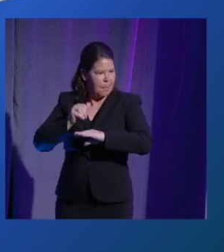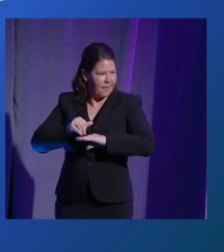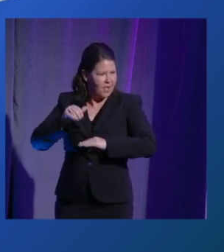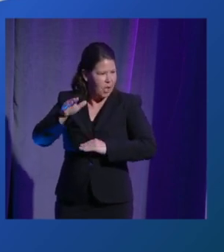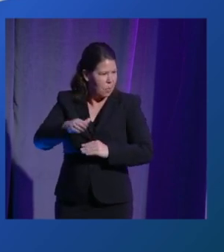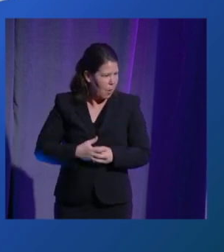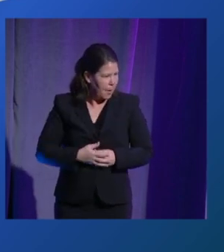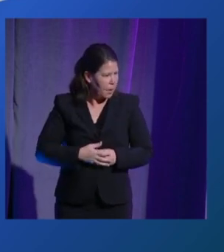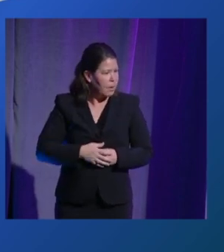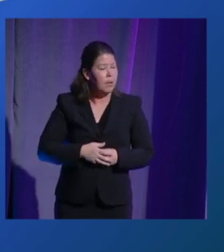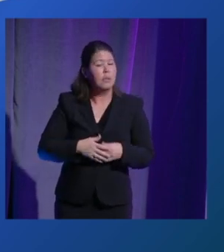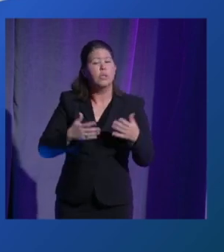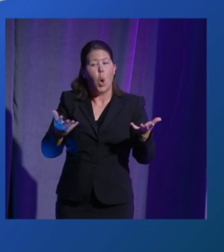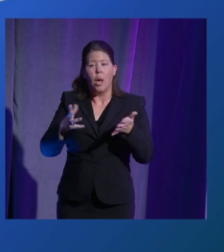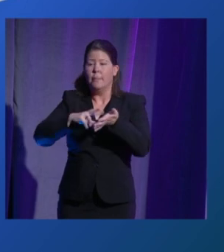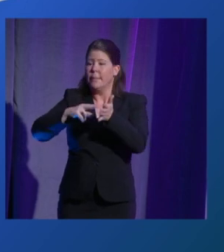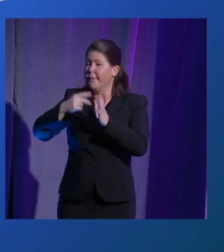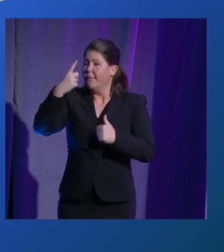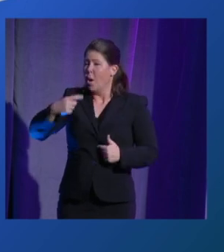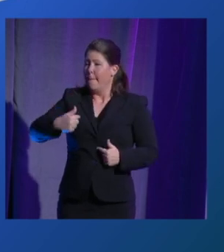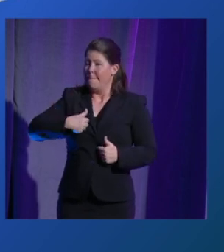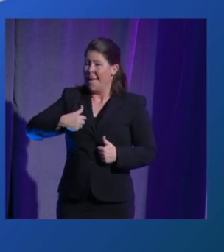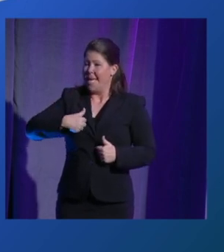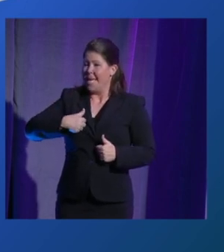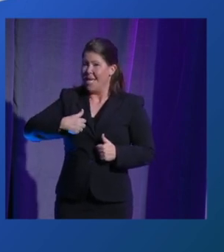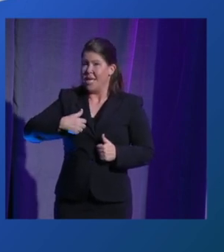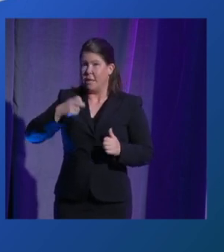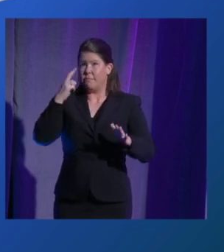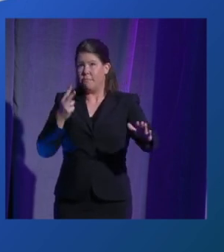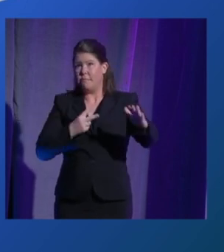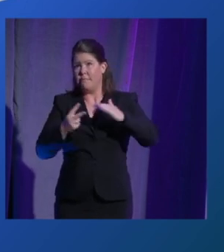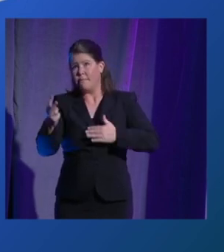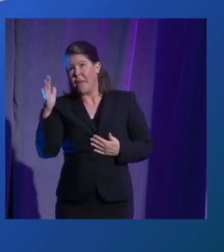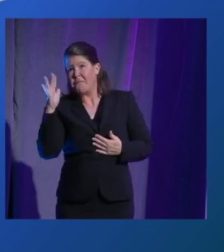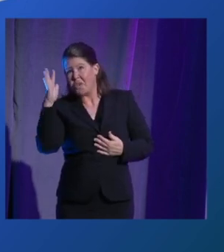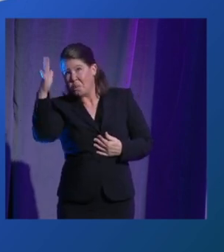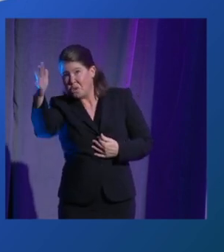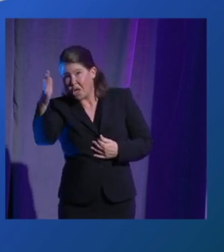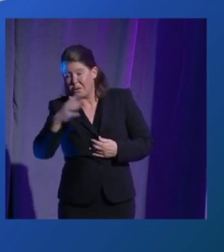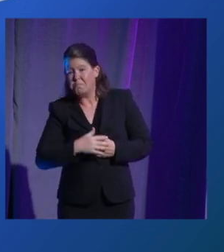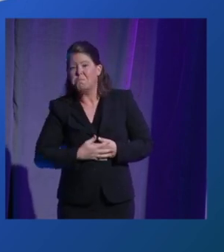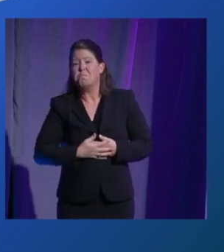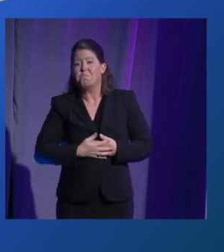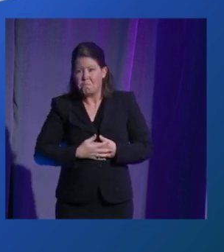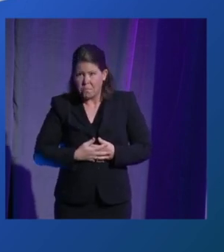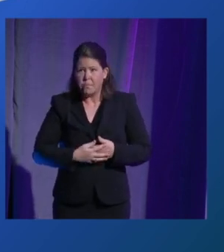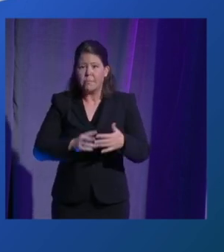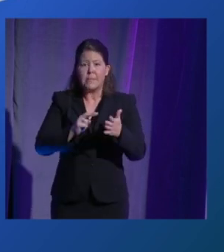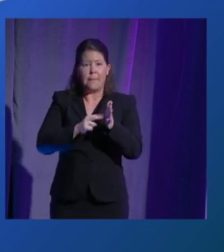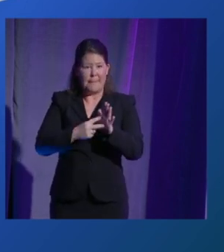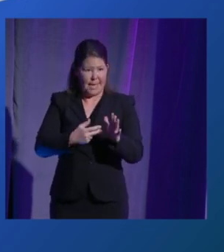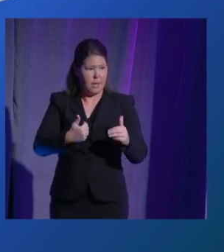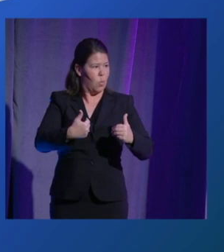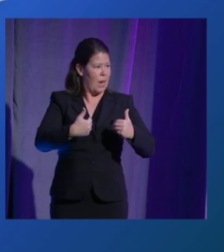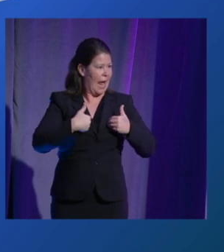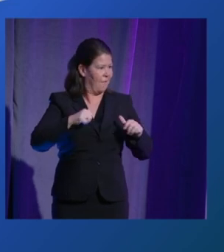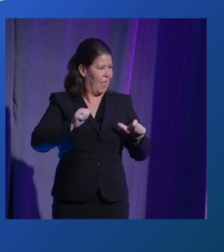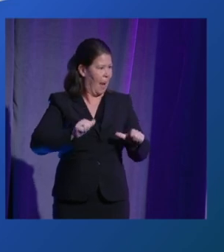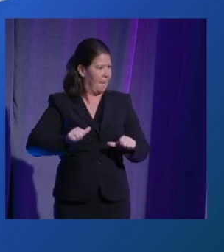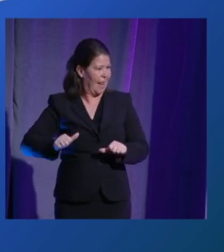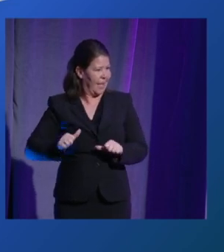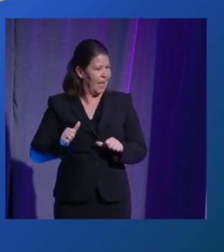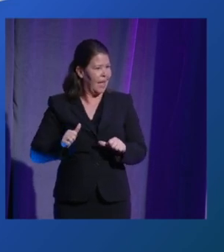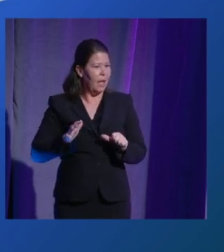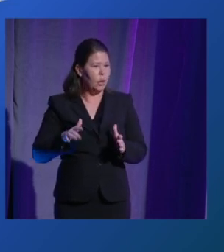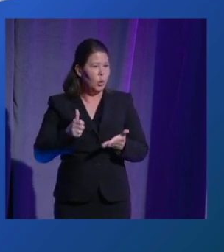look at the future I I foresee a future where we have a lot of emphasis in terms of human machine teaming you